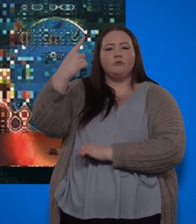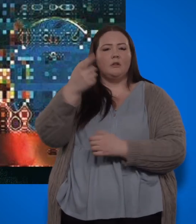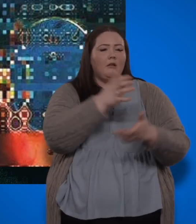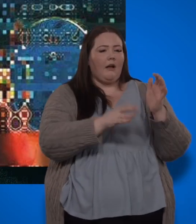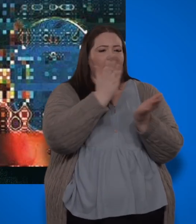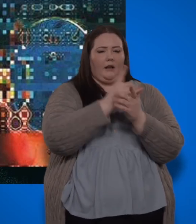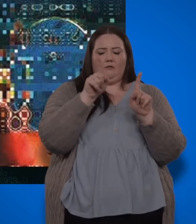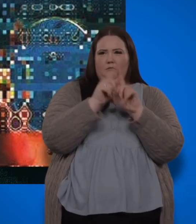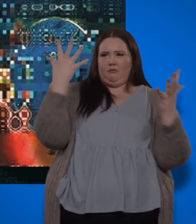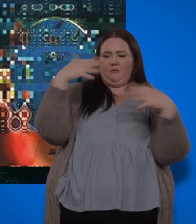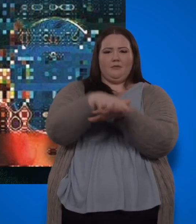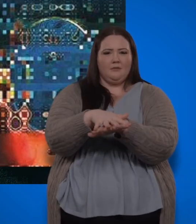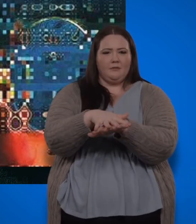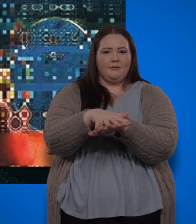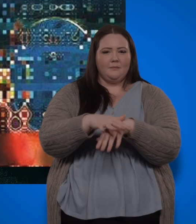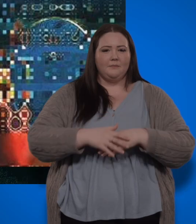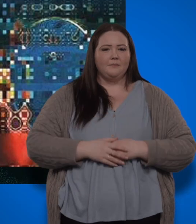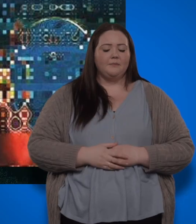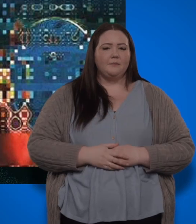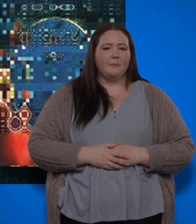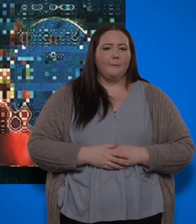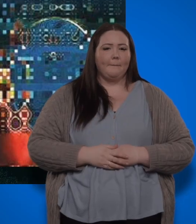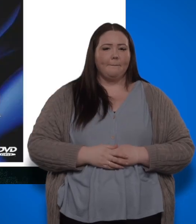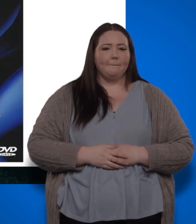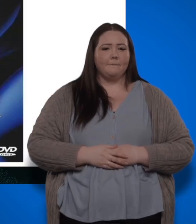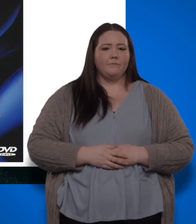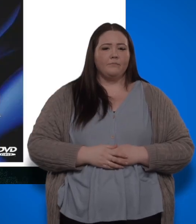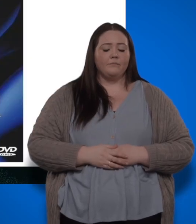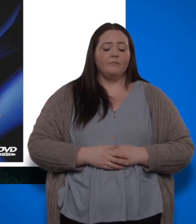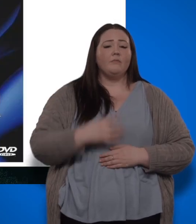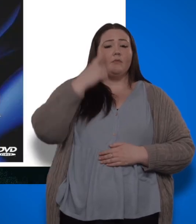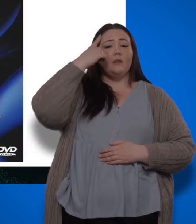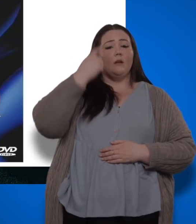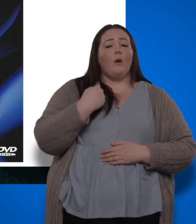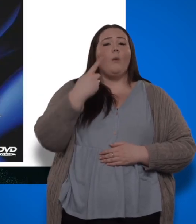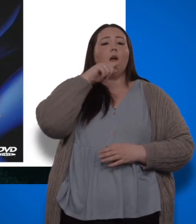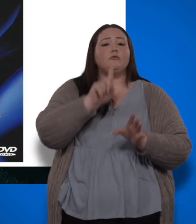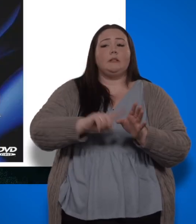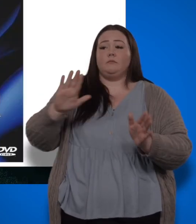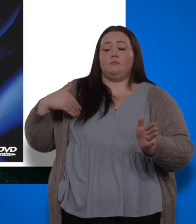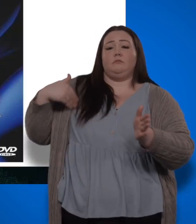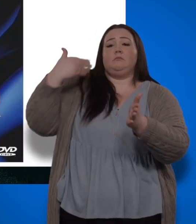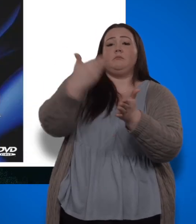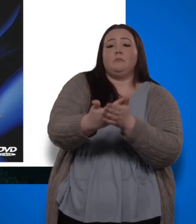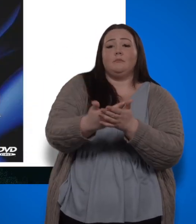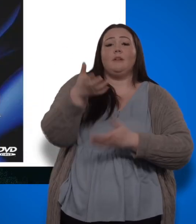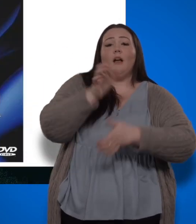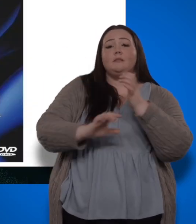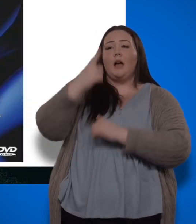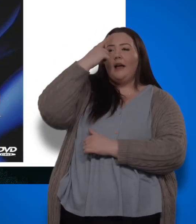front of our eyes. So, for more than 100 years, science fiction has reflected